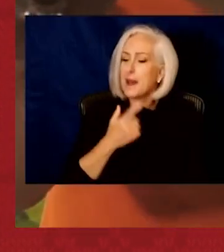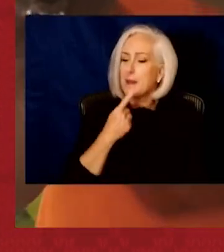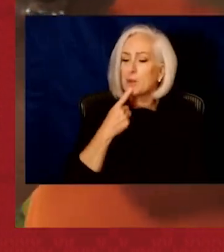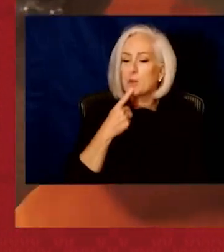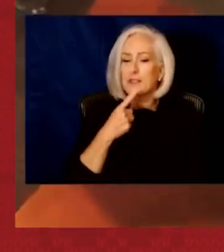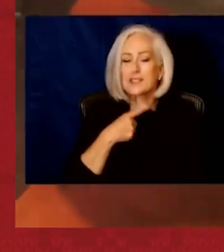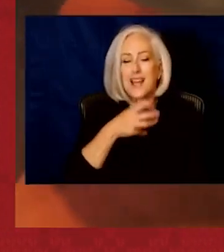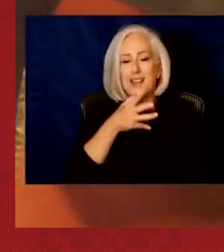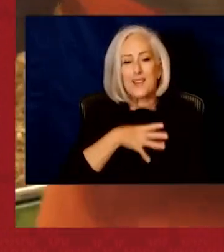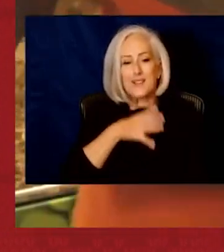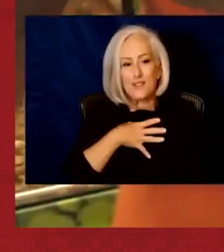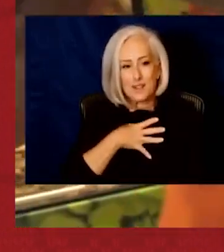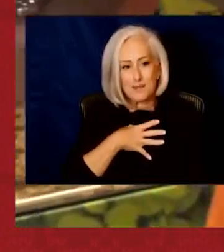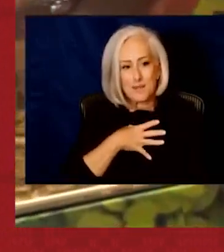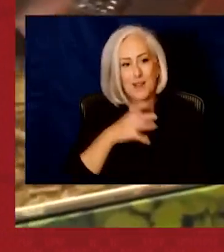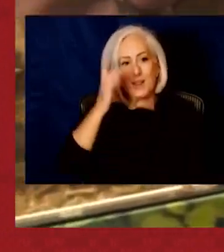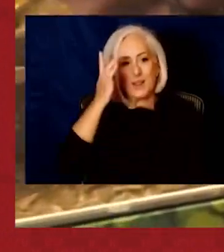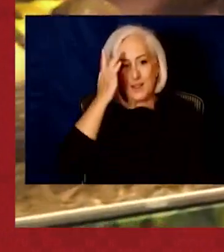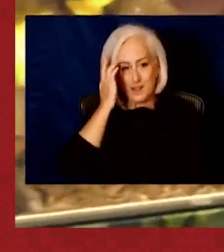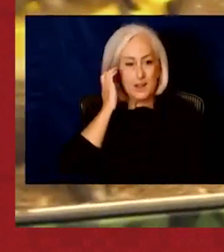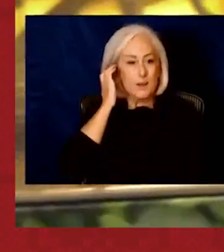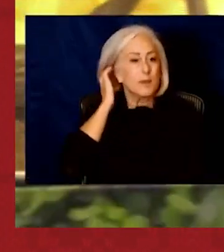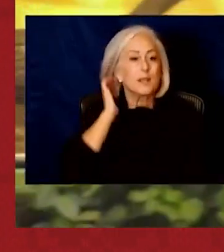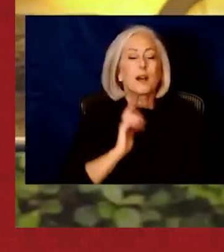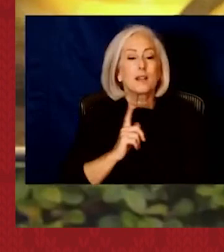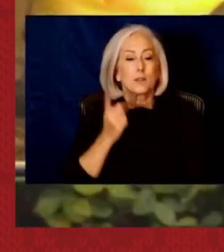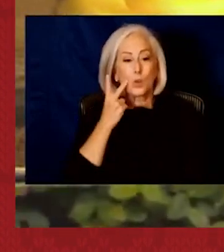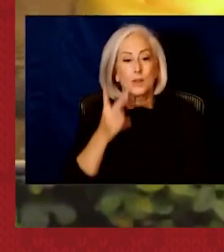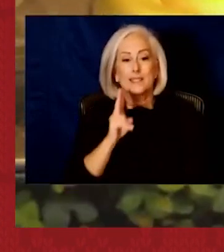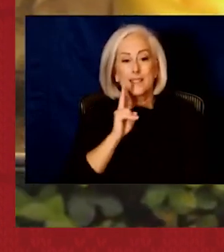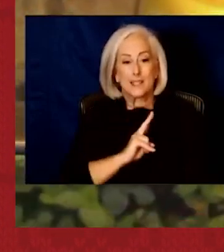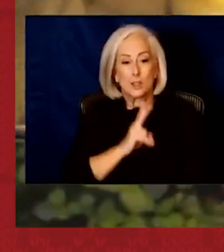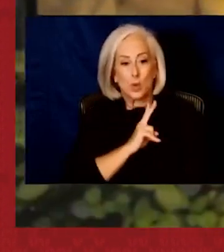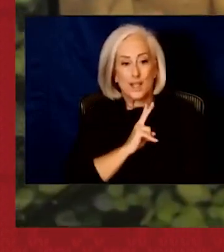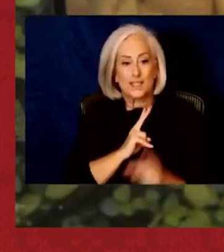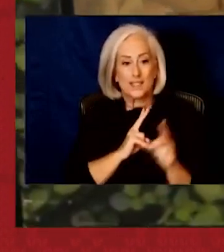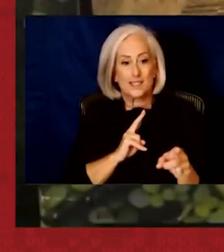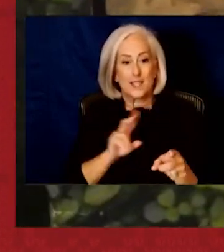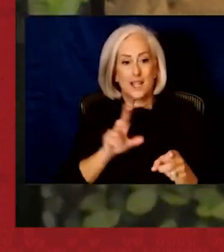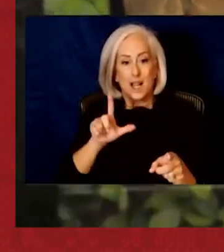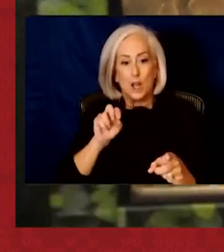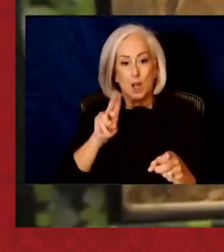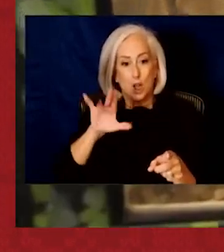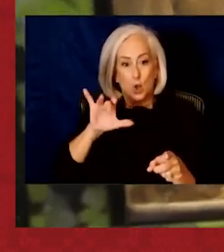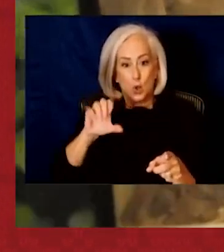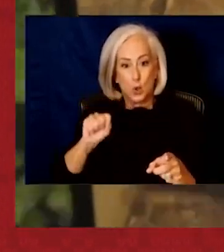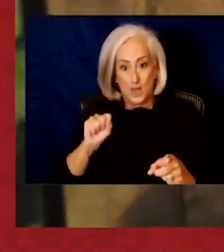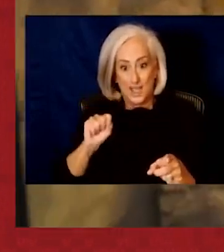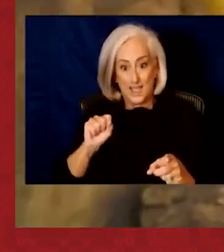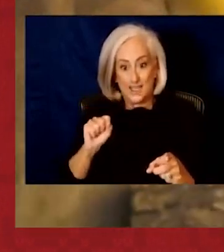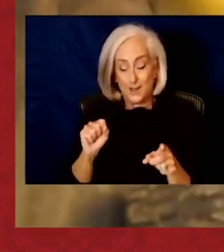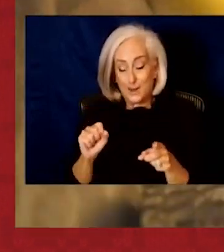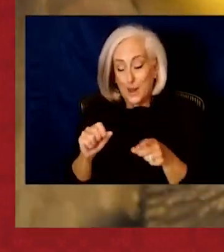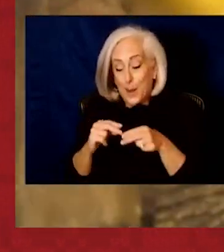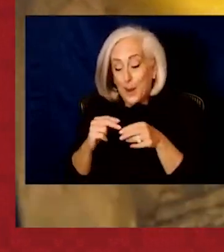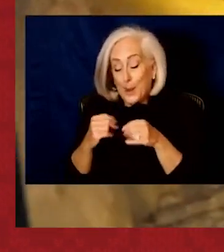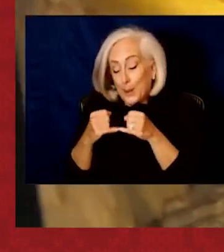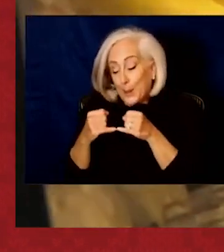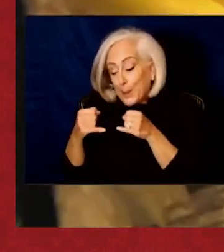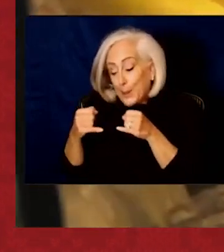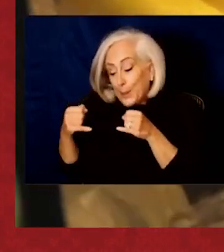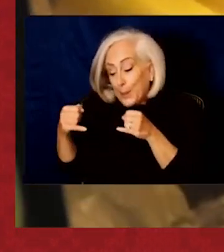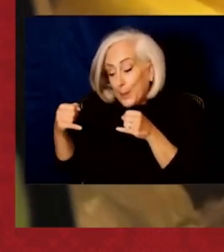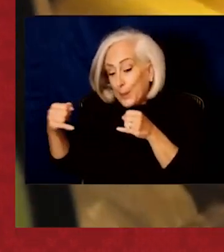movie Twins, because right next to Ron, I have Louise. This is like Arnold Schwarzenegger, and this is Danny DeVito, but reverse the